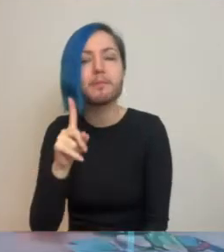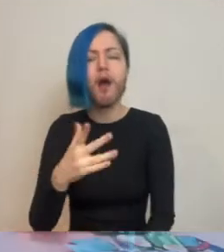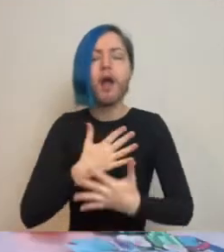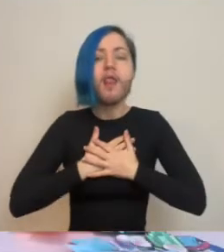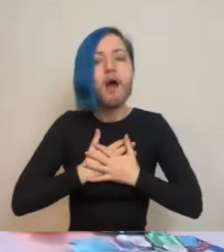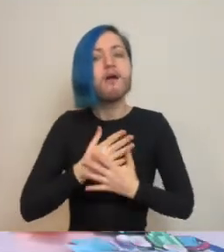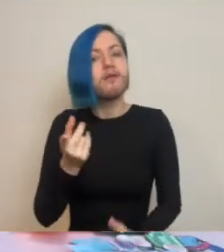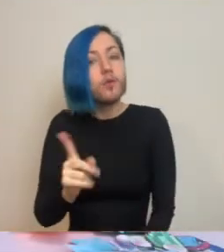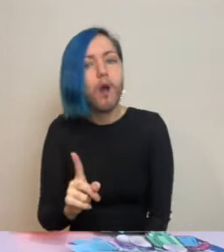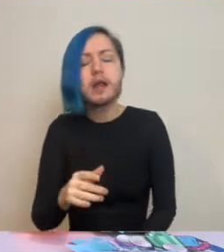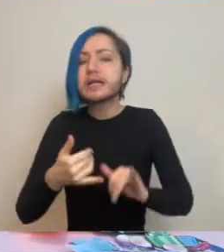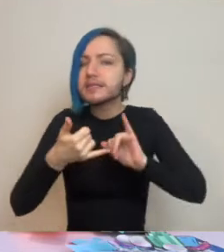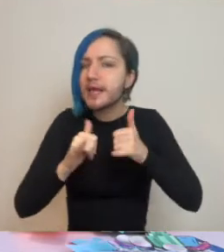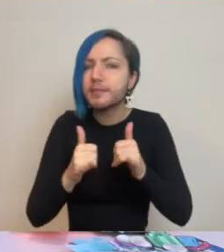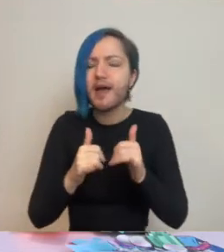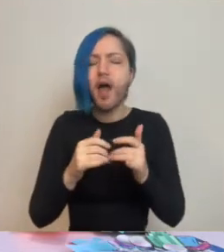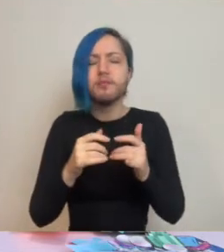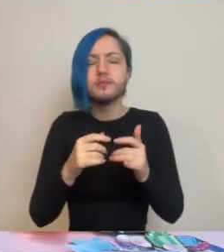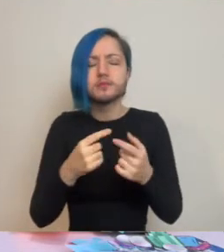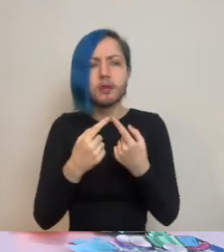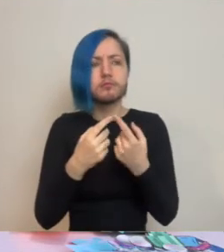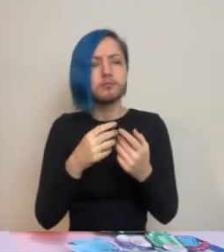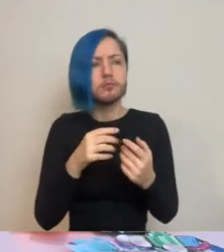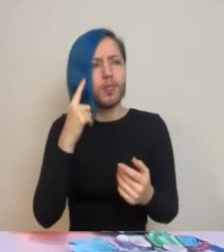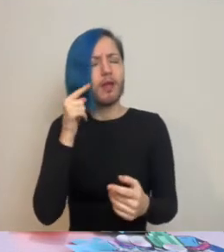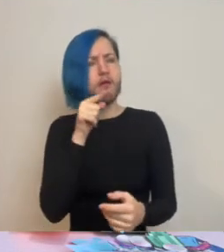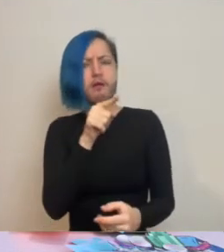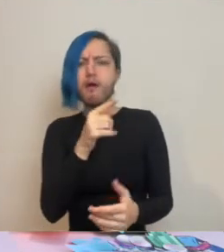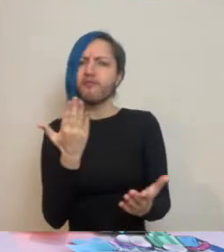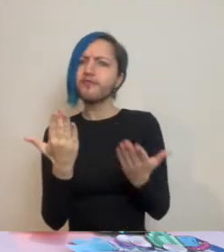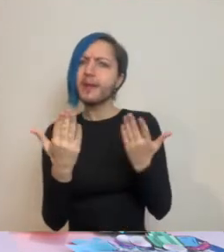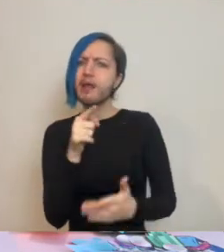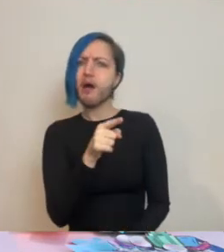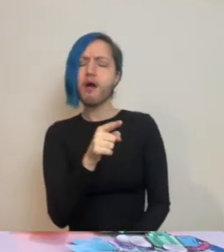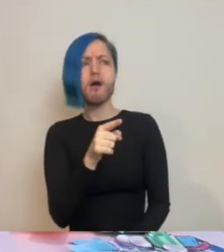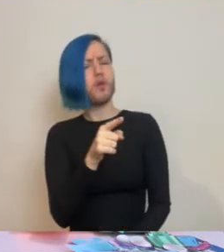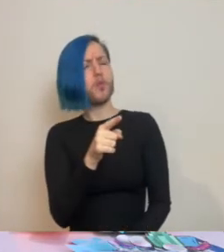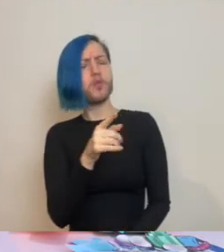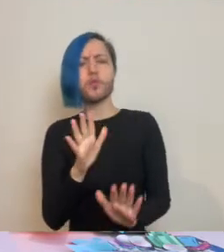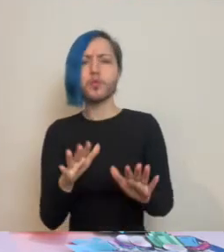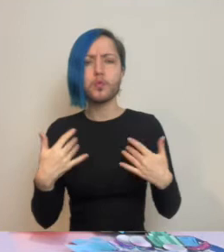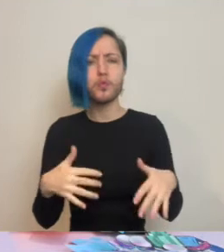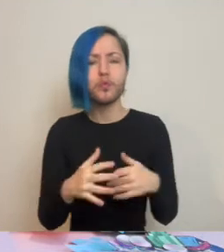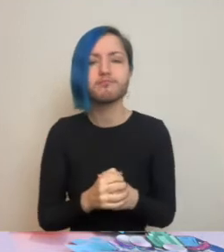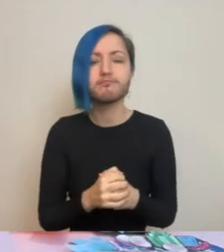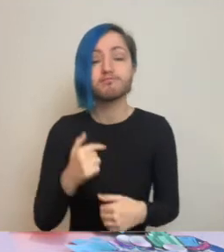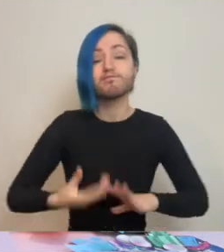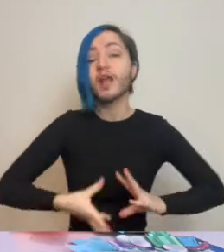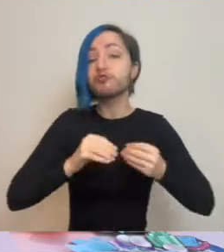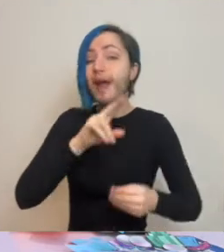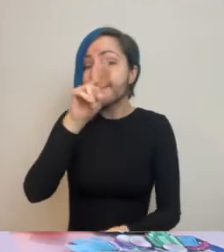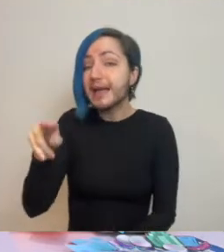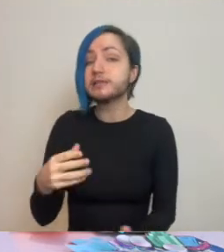them is that they do sometimes suggest things that might be strangely familiar to you. So when I'm making paintings, I draw on lots of